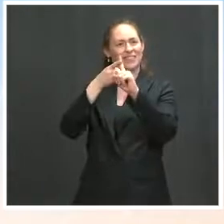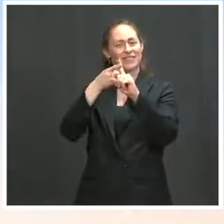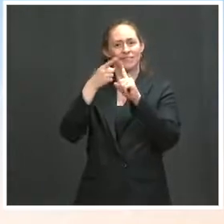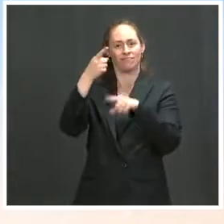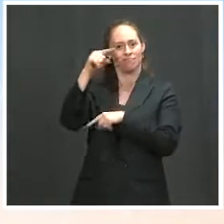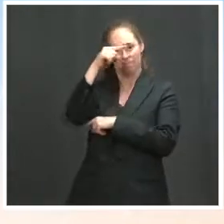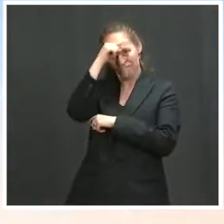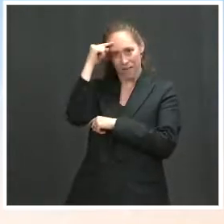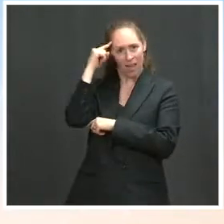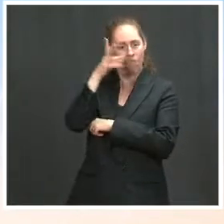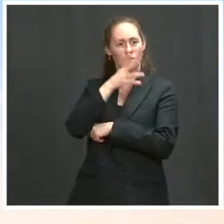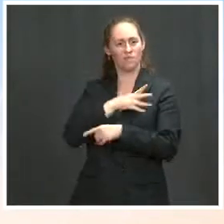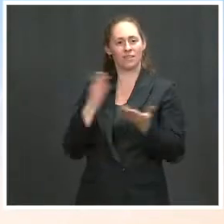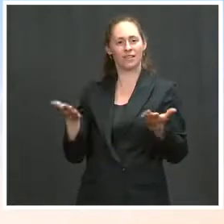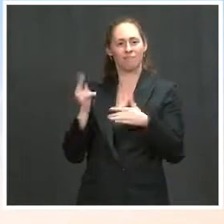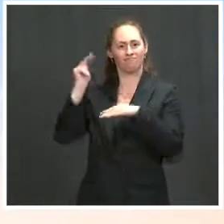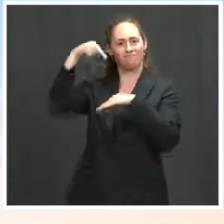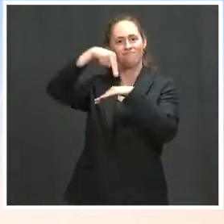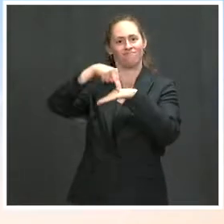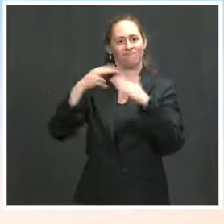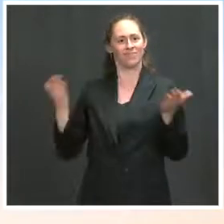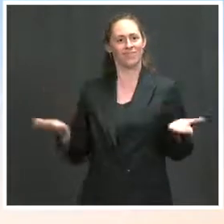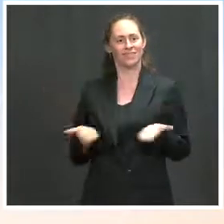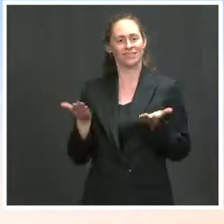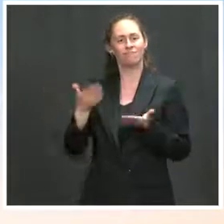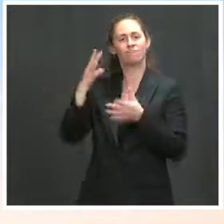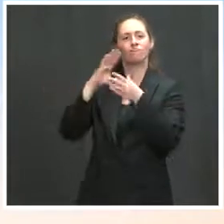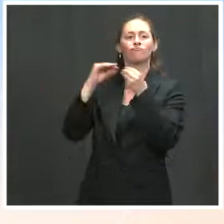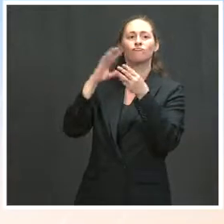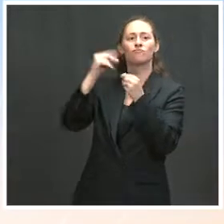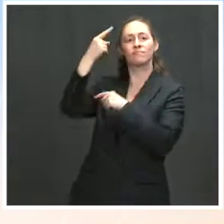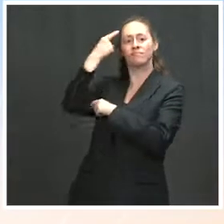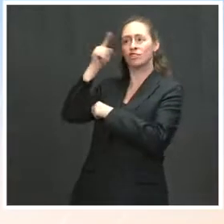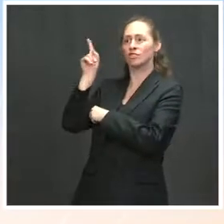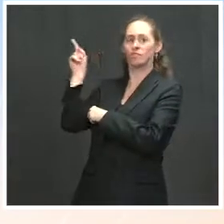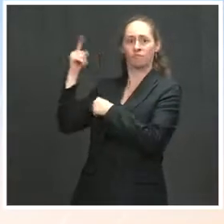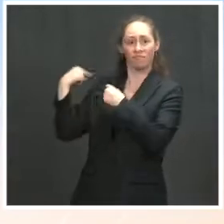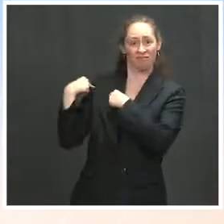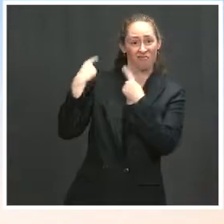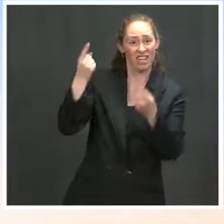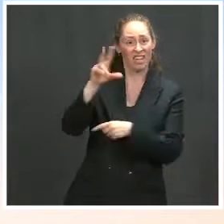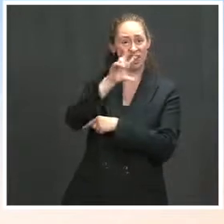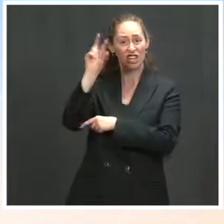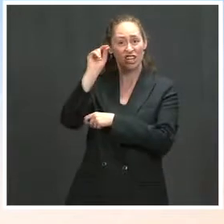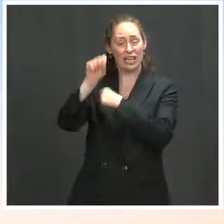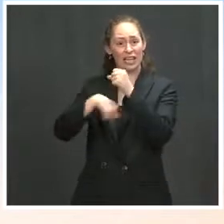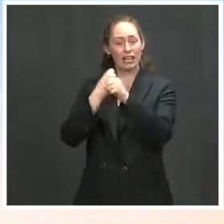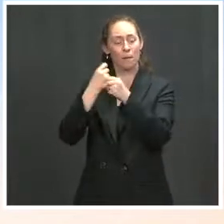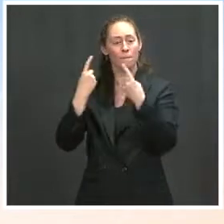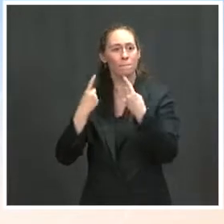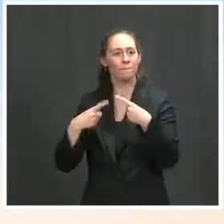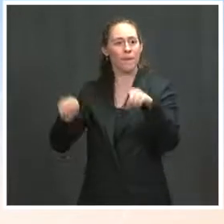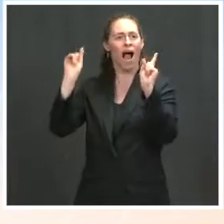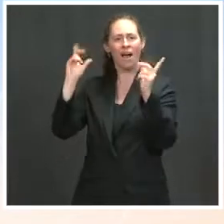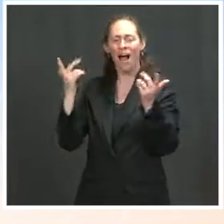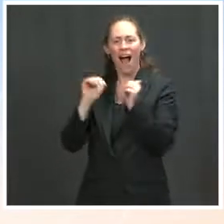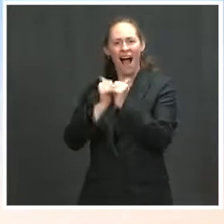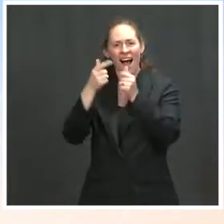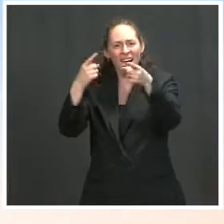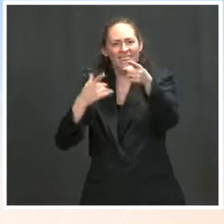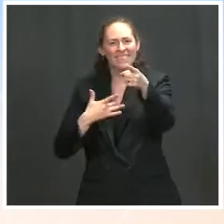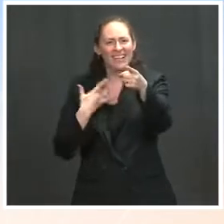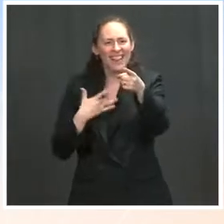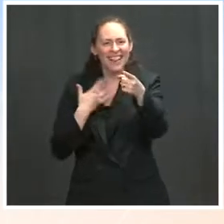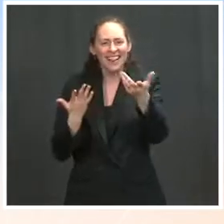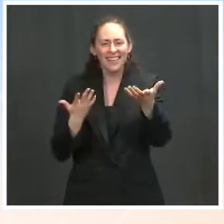that podium, speaking on behalf of the president in 30 years. Just wondering if you could share your reflections with us. Well, thank you for the